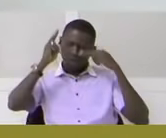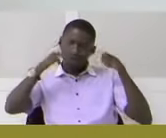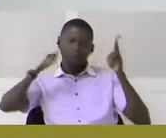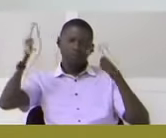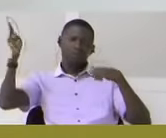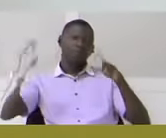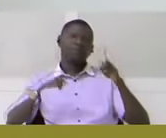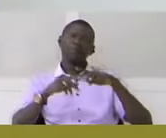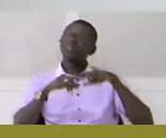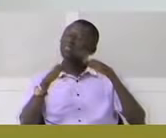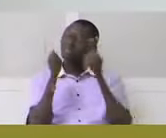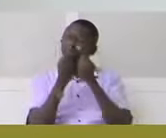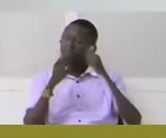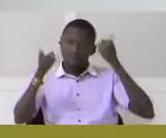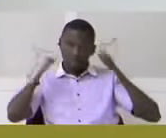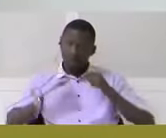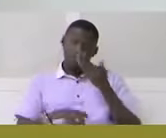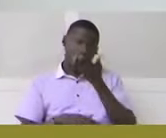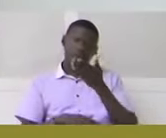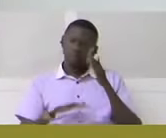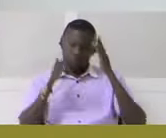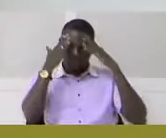honestly, I don't know.